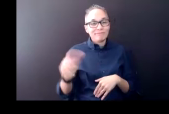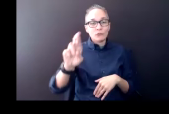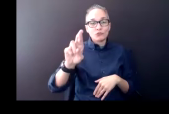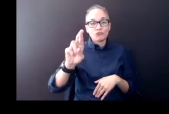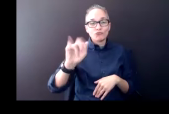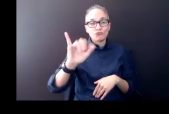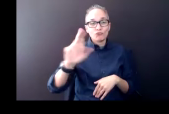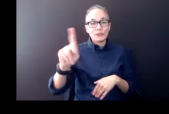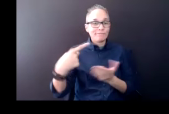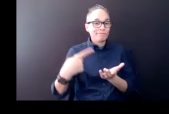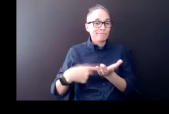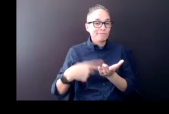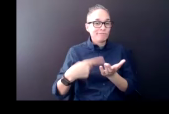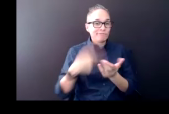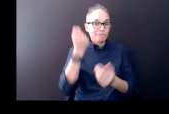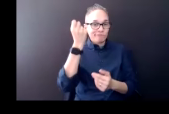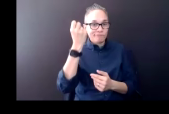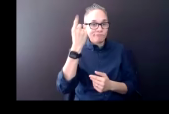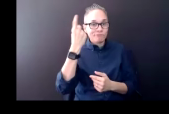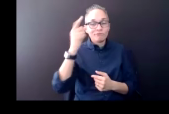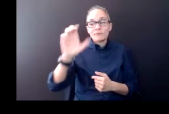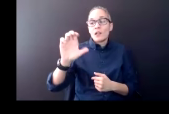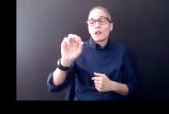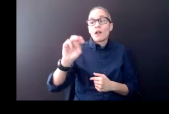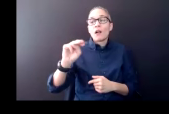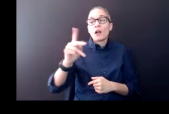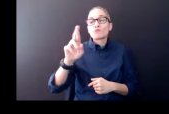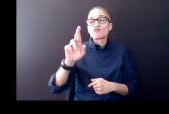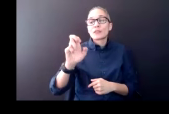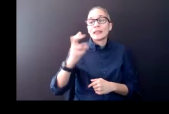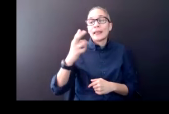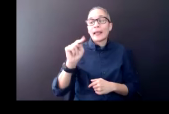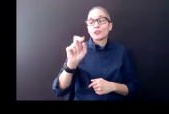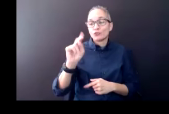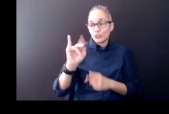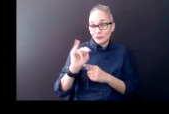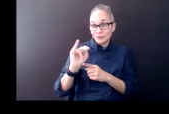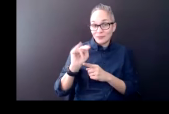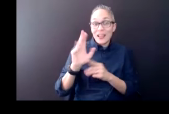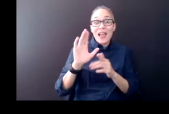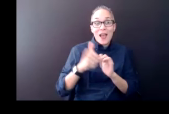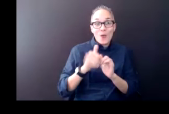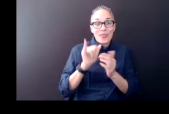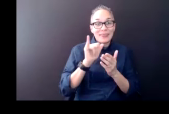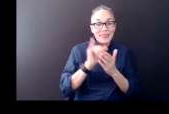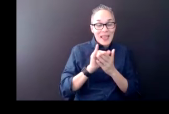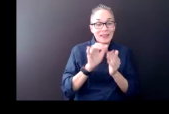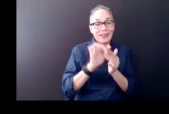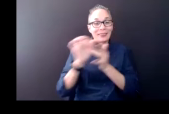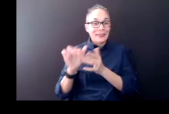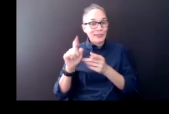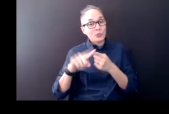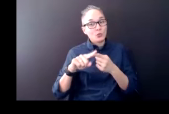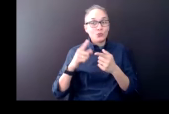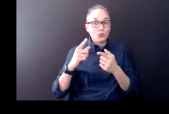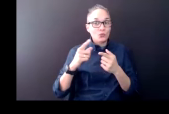go over comprehension and how sometimes cheating can lead into um, cheating, or the usage of AI